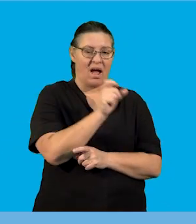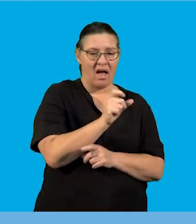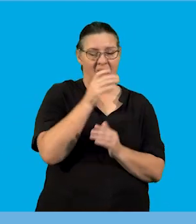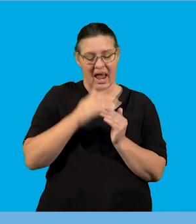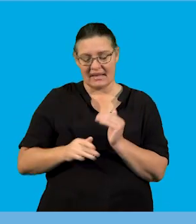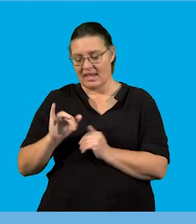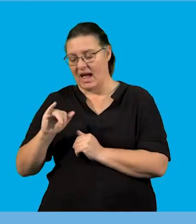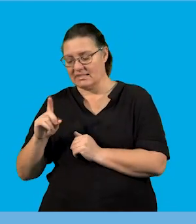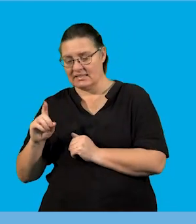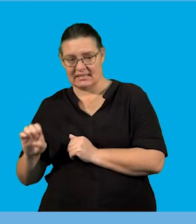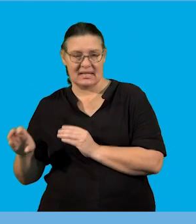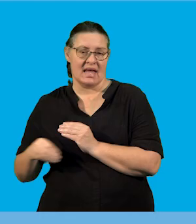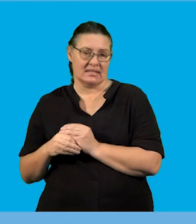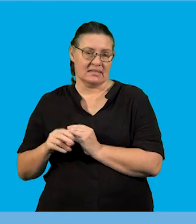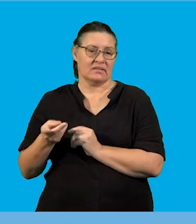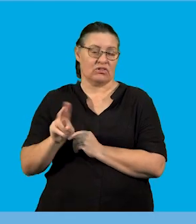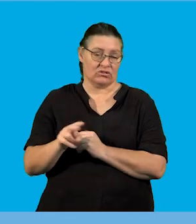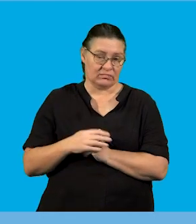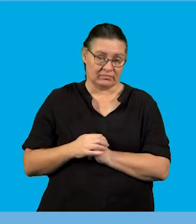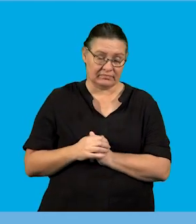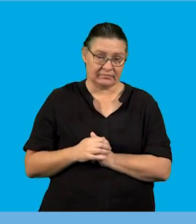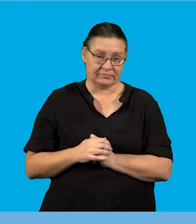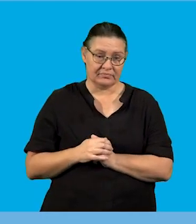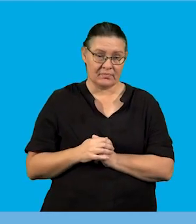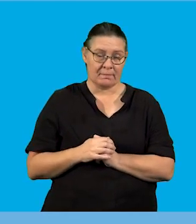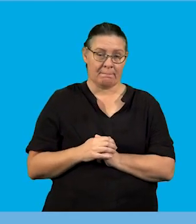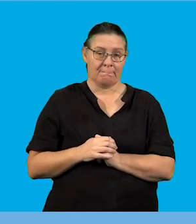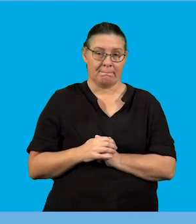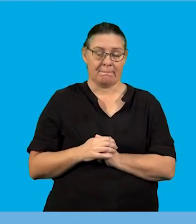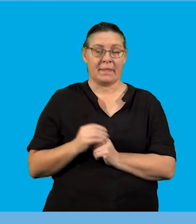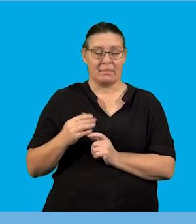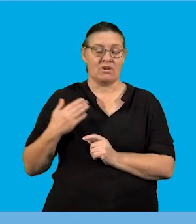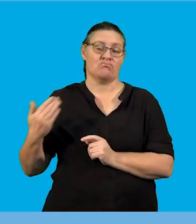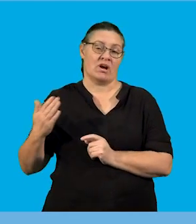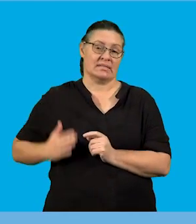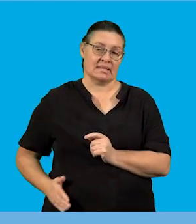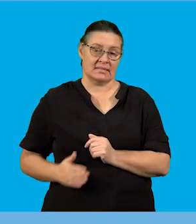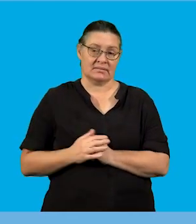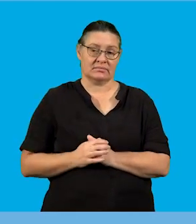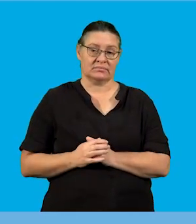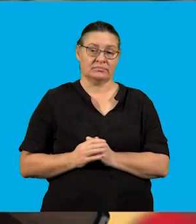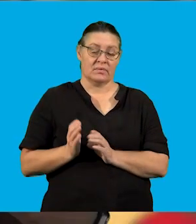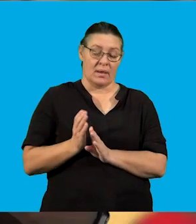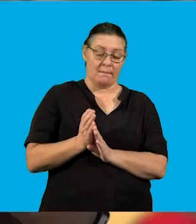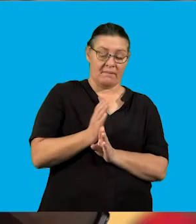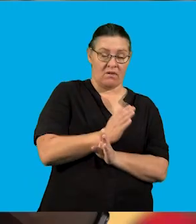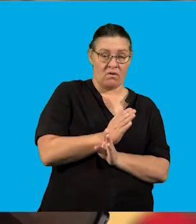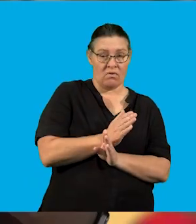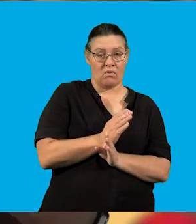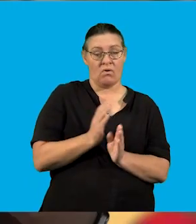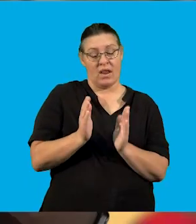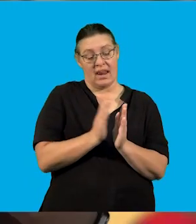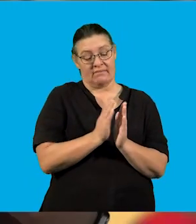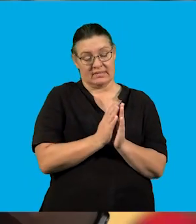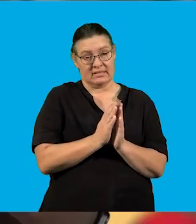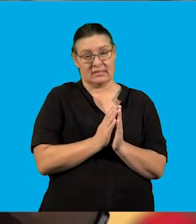chloride. Nitrogen becomes nitride. Remember, these ones will be towards the right-hand side of the periodic table. Then the ones before